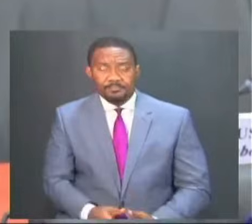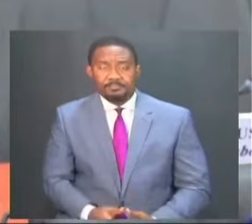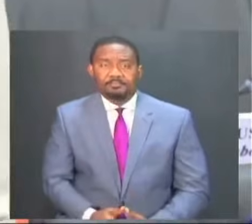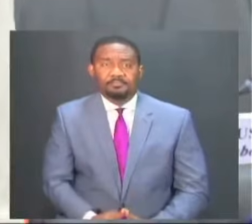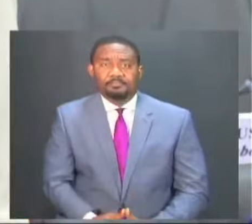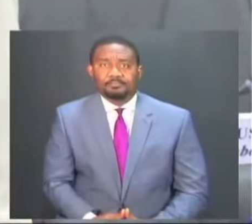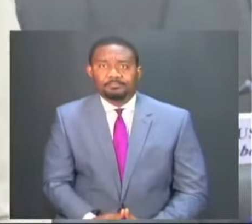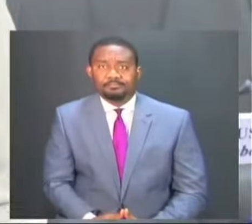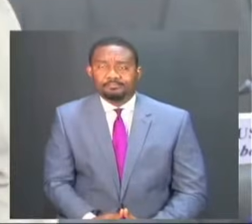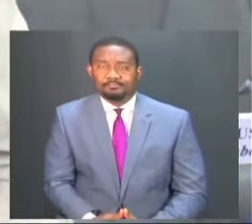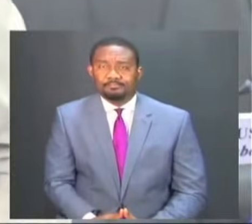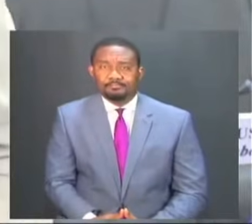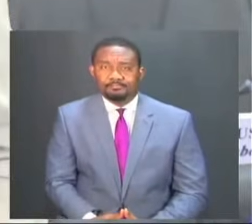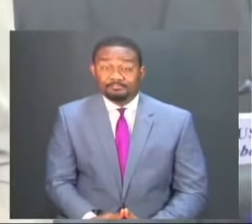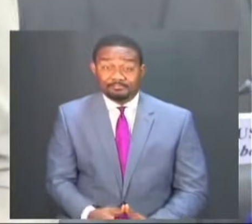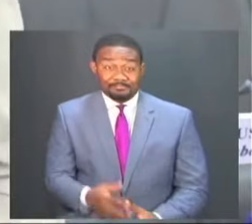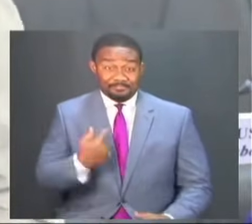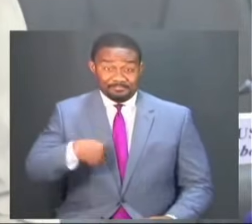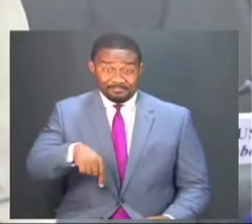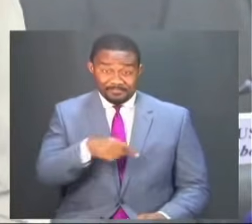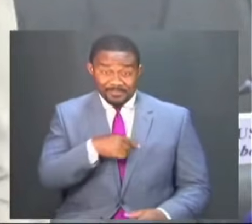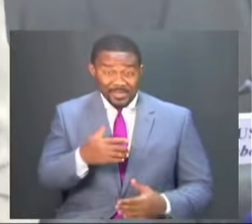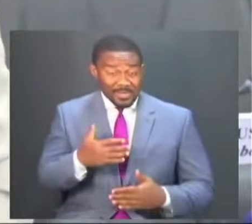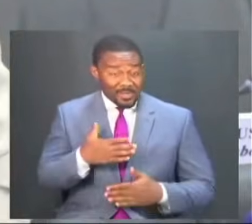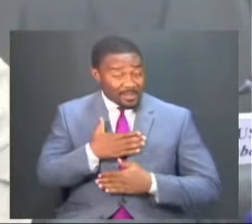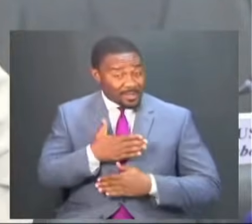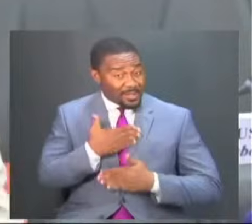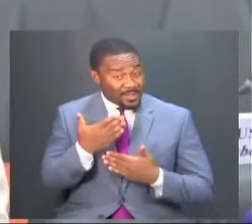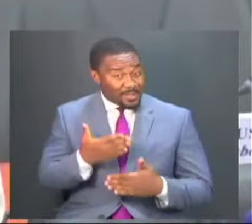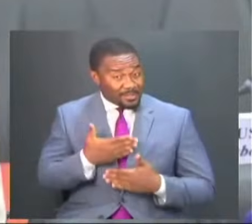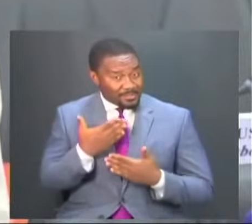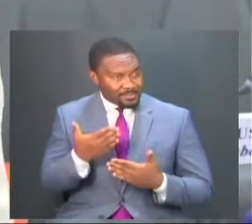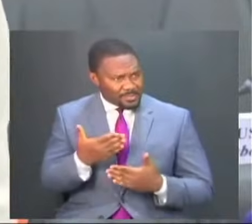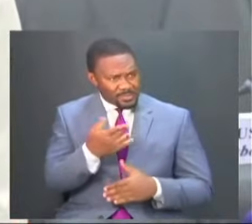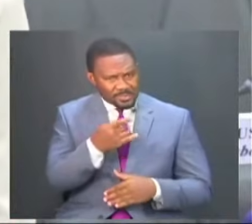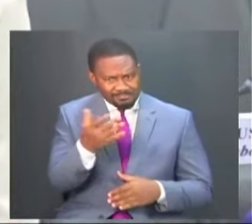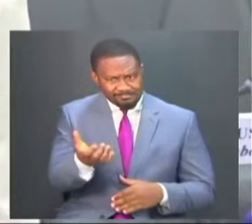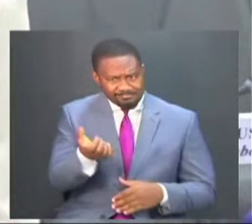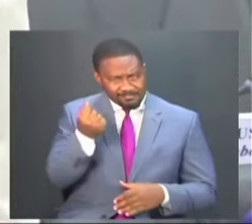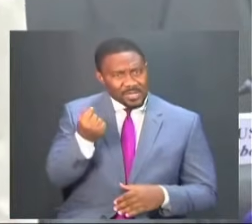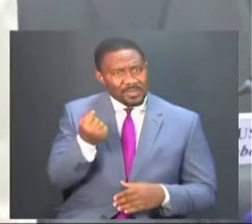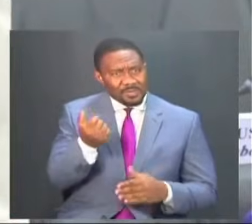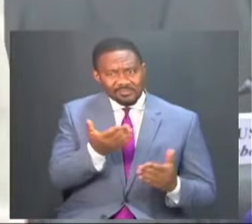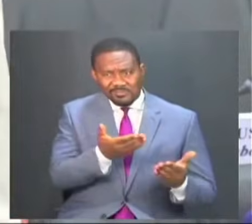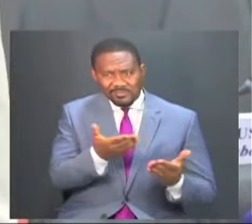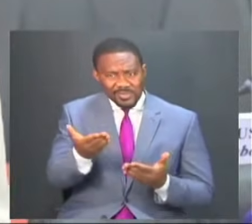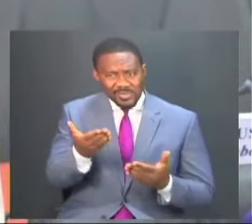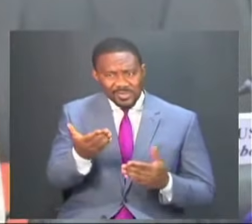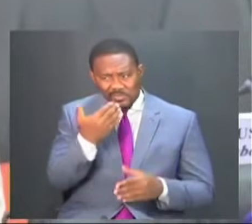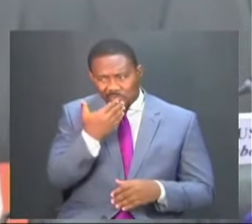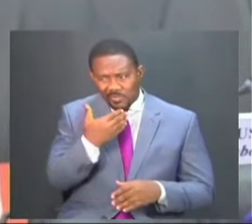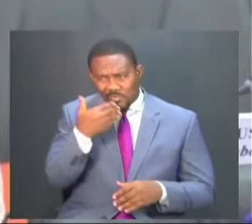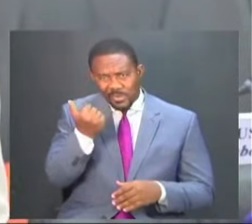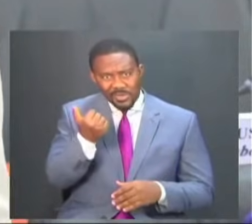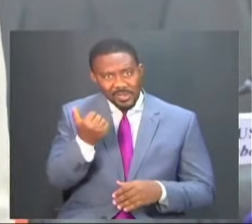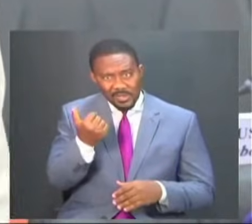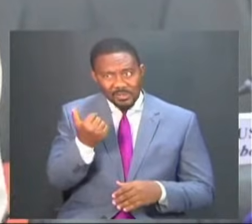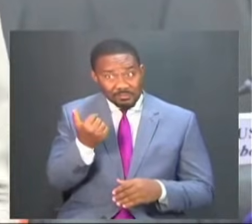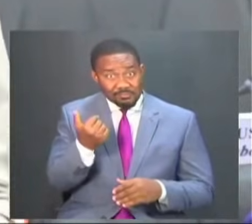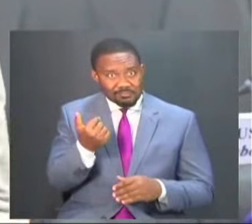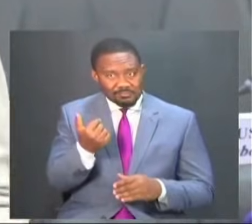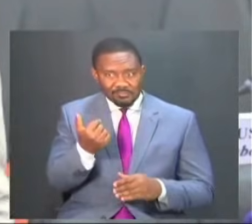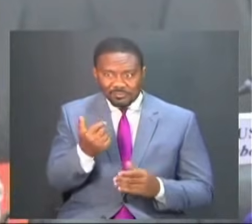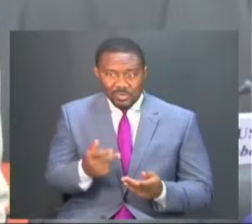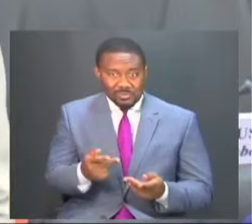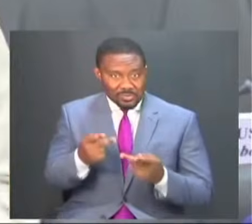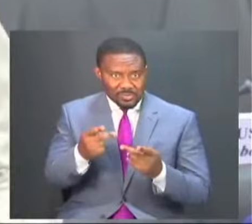happy. We are happy. We are happy that they are coming to withdraw it and bring a better agreement so that the communities of this country benefit, not only for